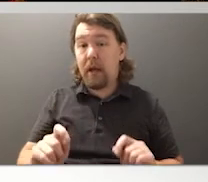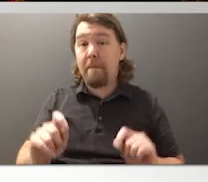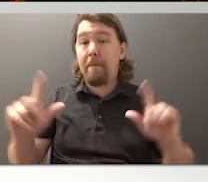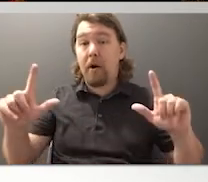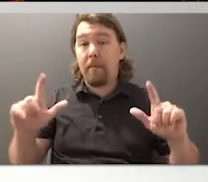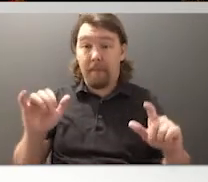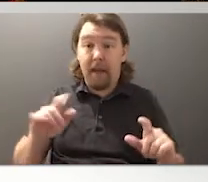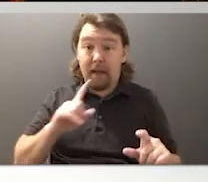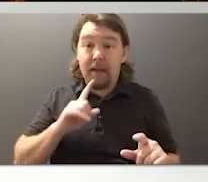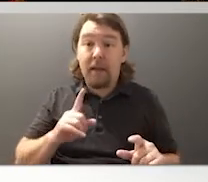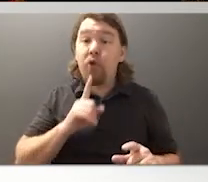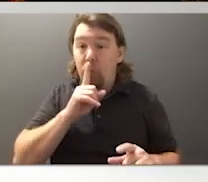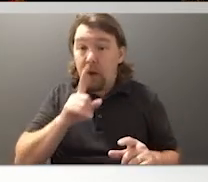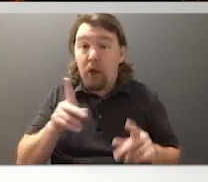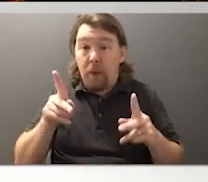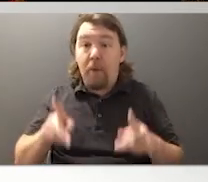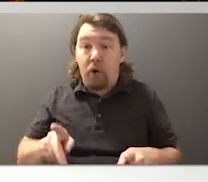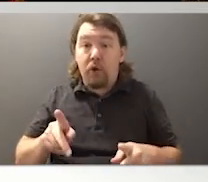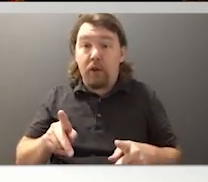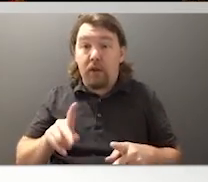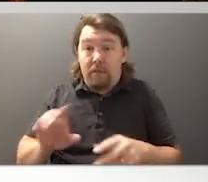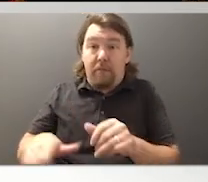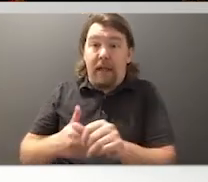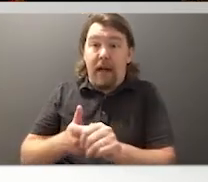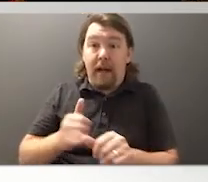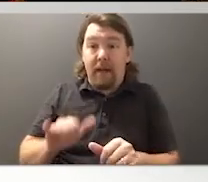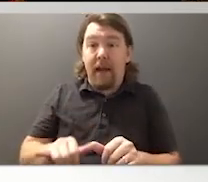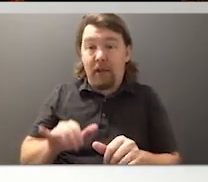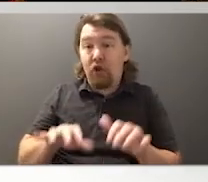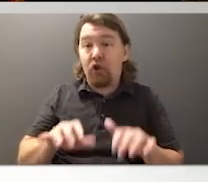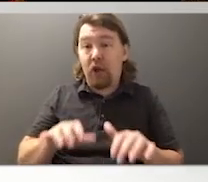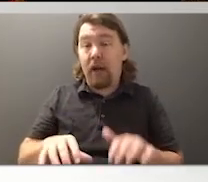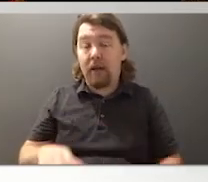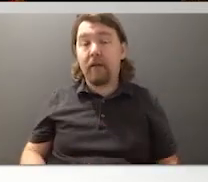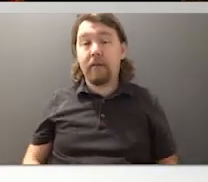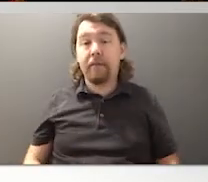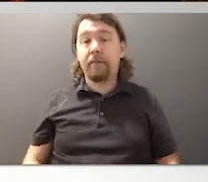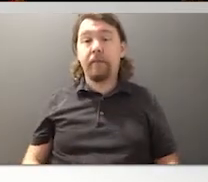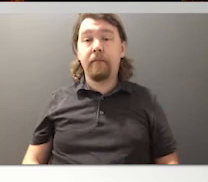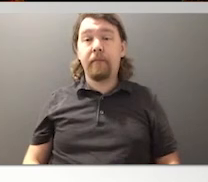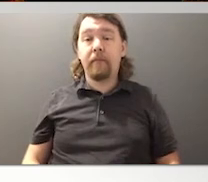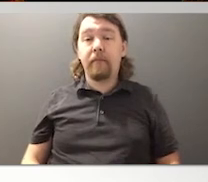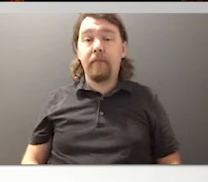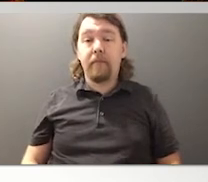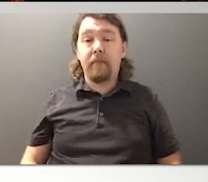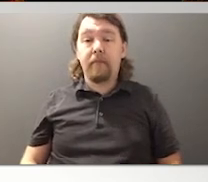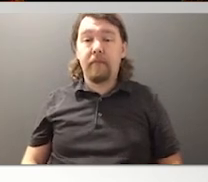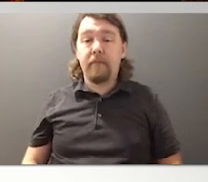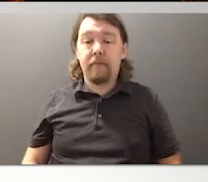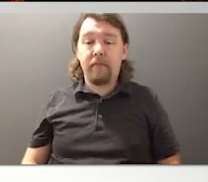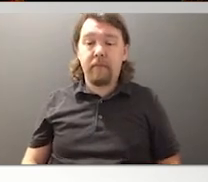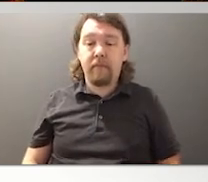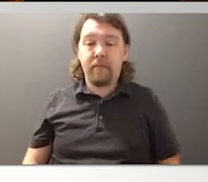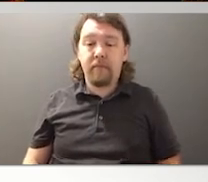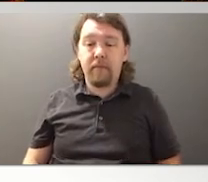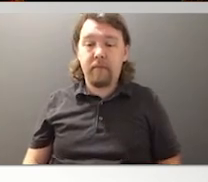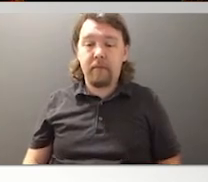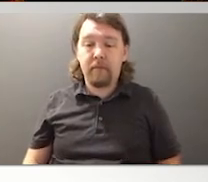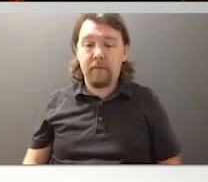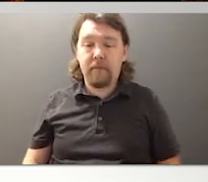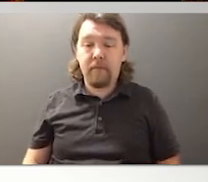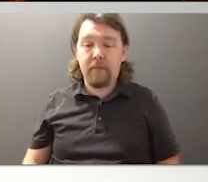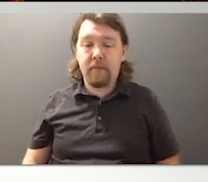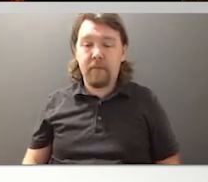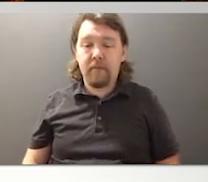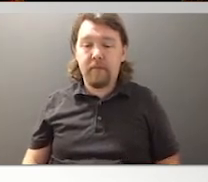chat agents, so when you do see the pop-up, that is an actual live person behind, behind that chat. Even if the pop-up doesn't